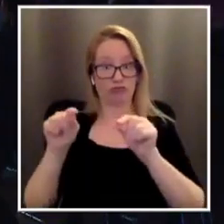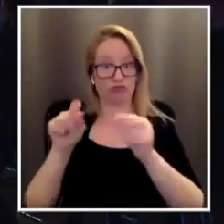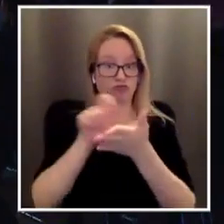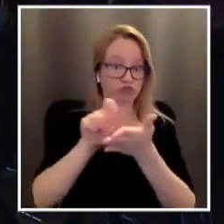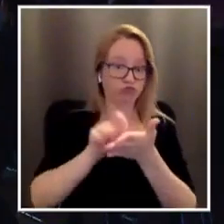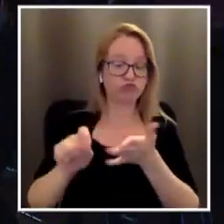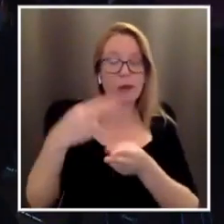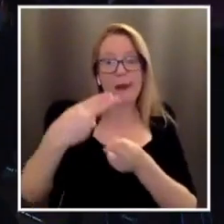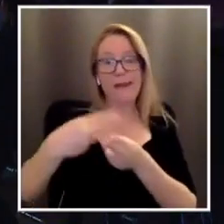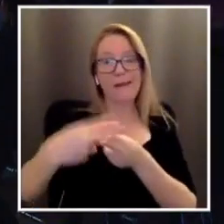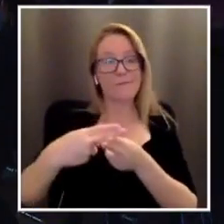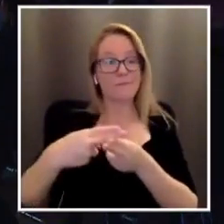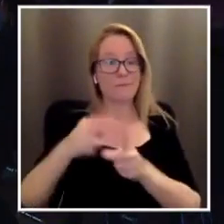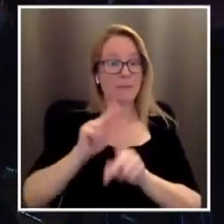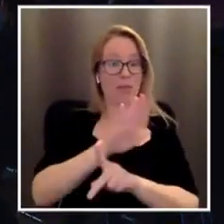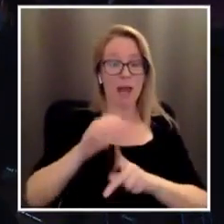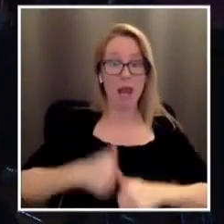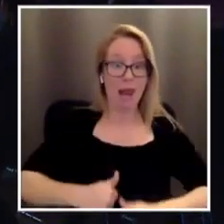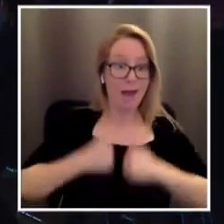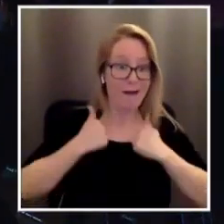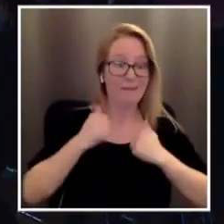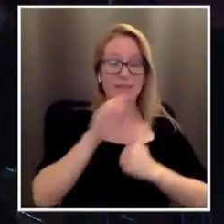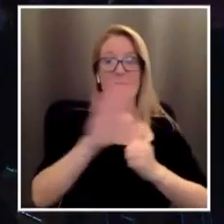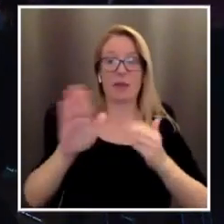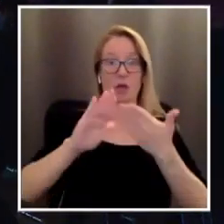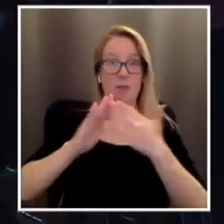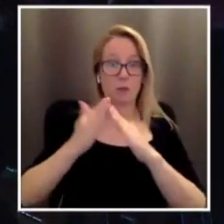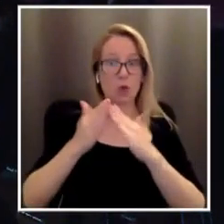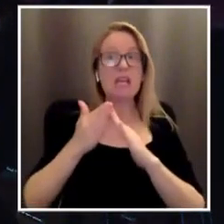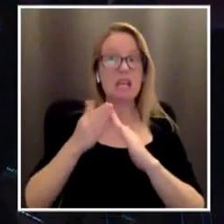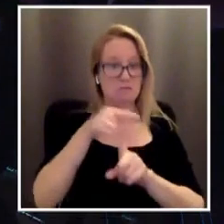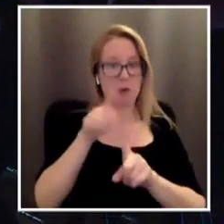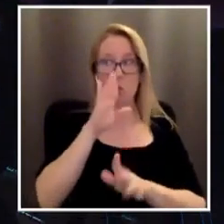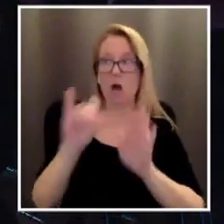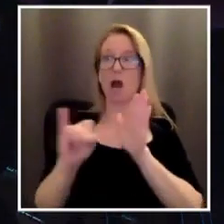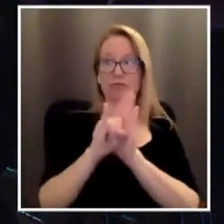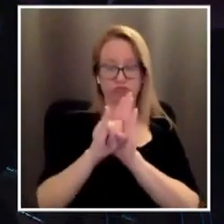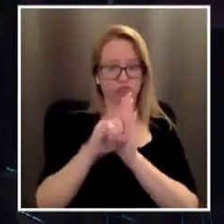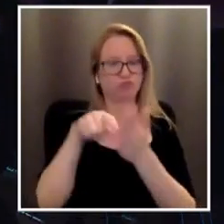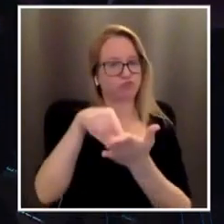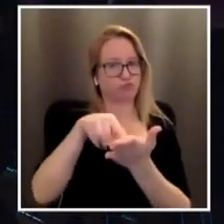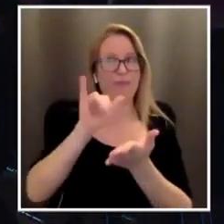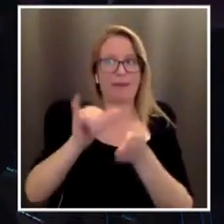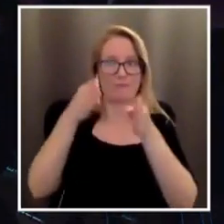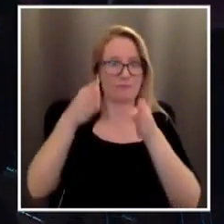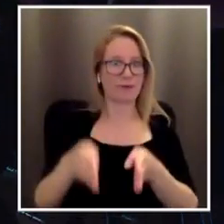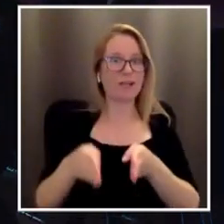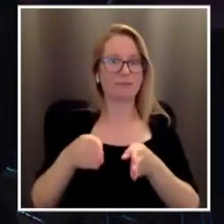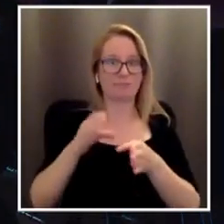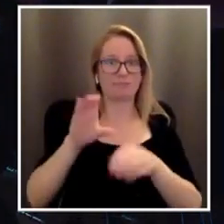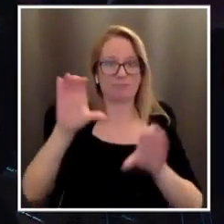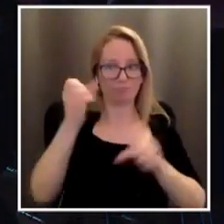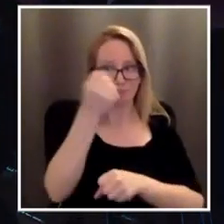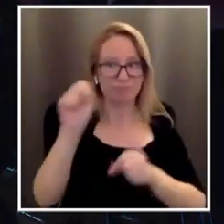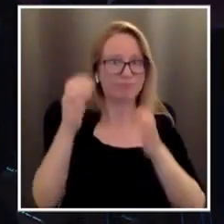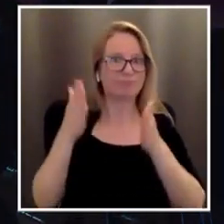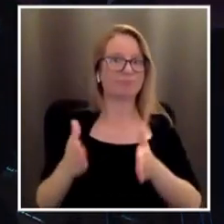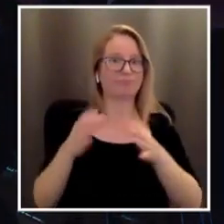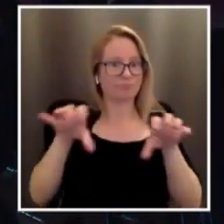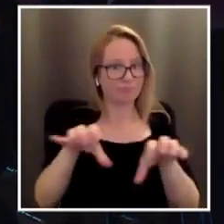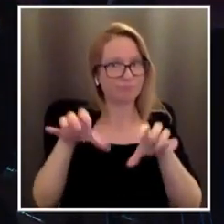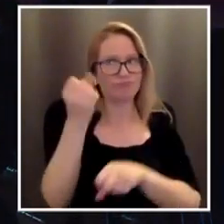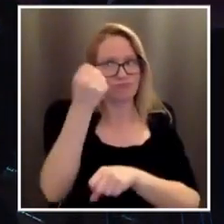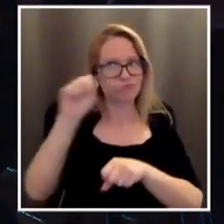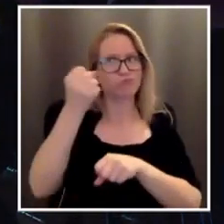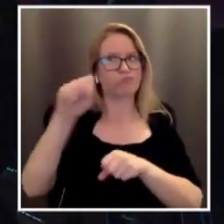of people in their lives and their community who they would identify as activists in their communities.